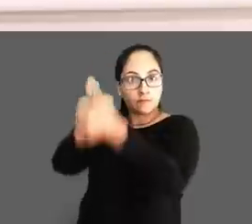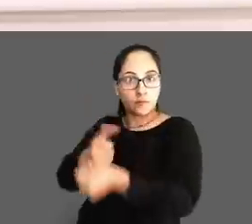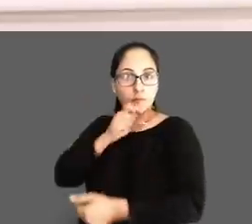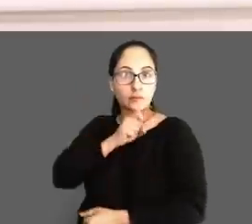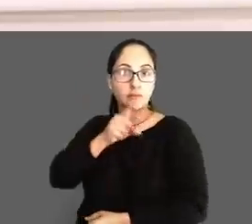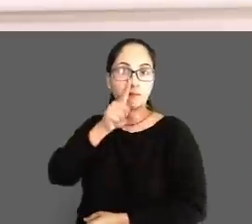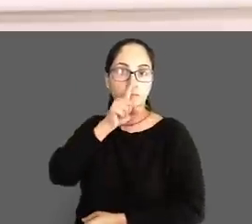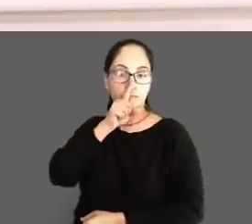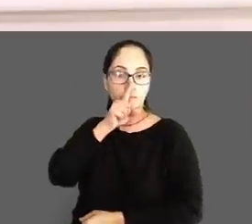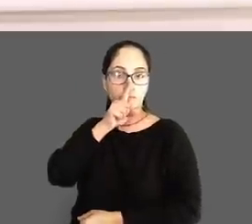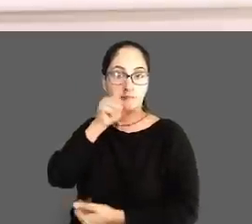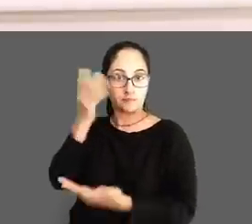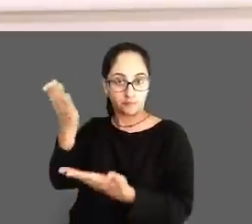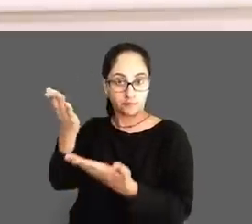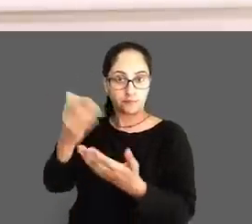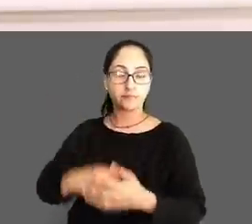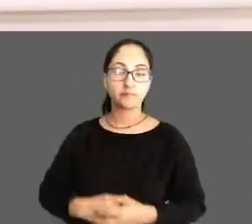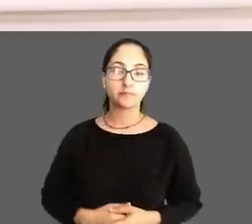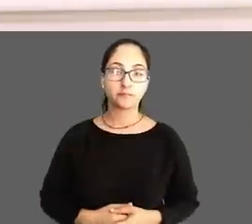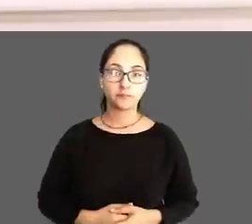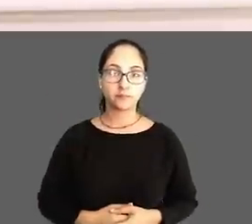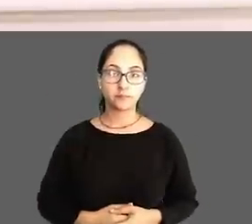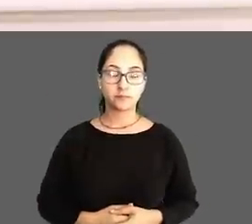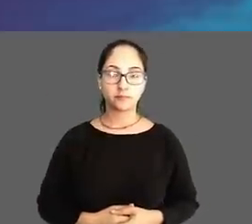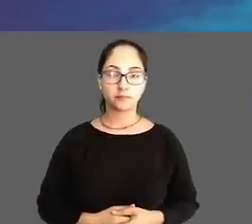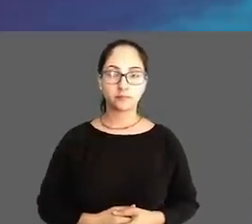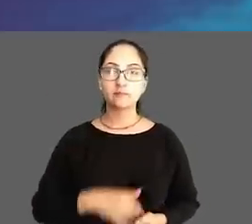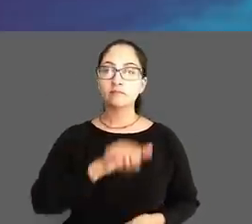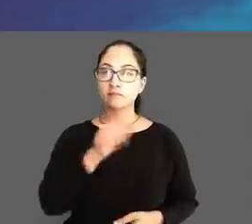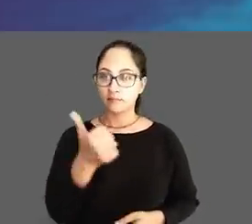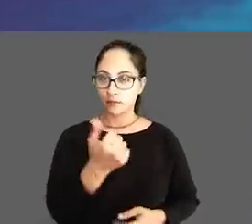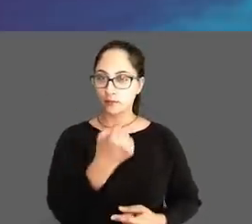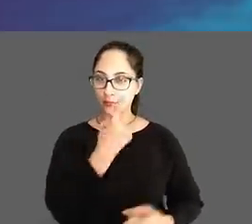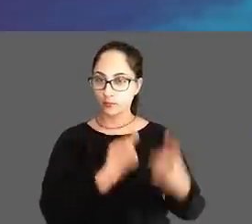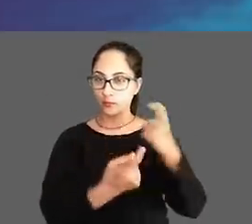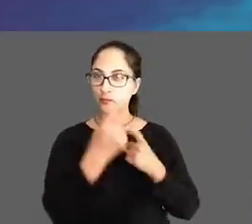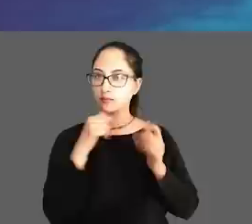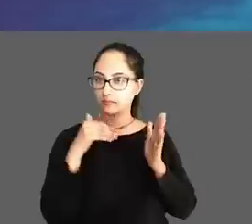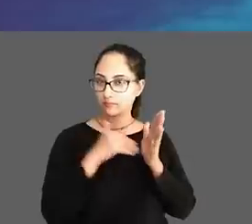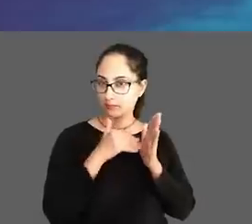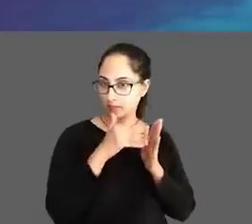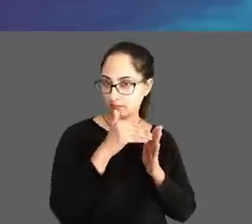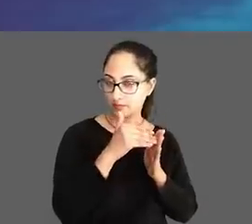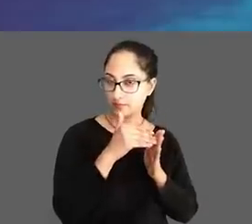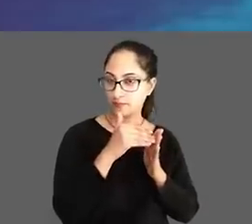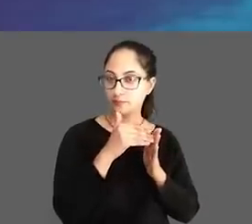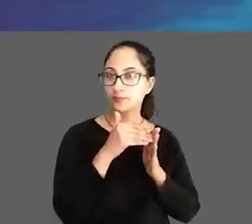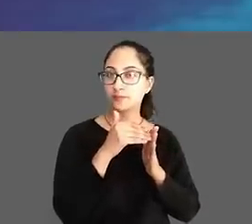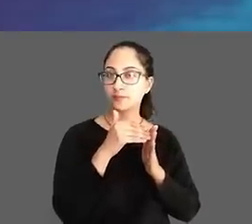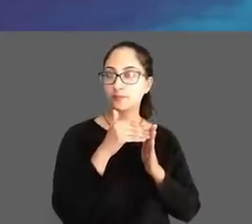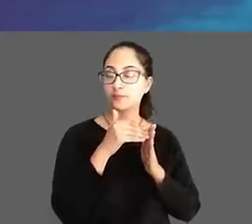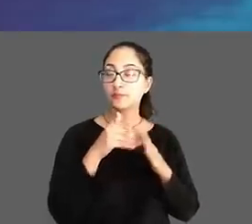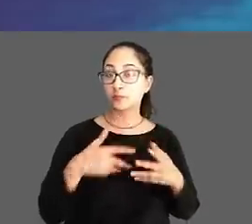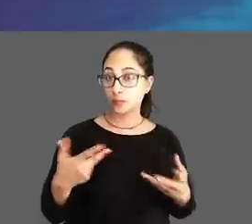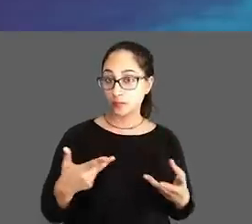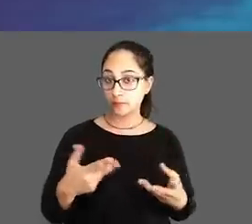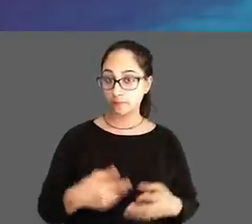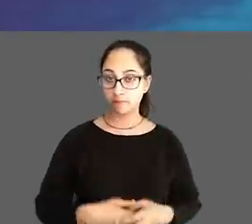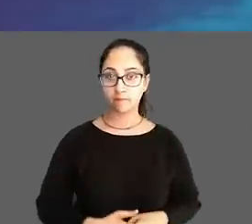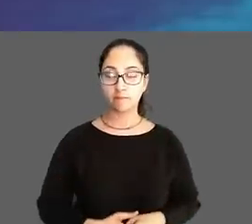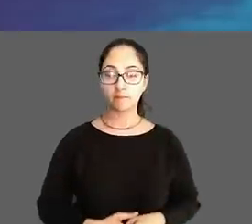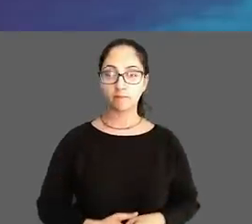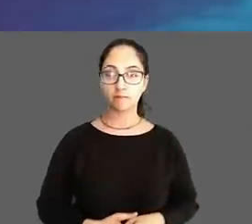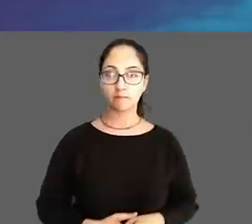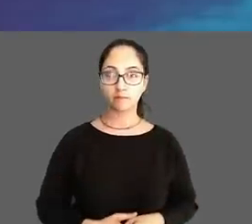allegiance to the Ismaili Imam. And so this touches on another question that comes up quite often,